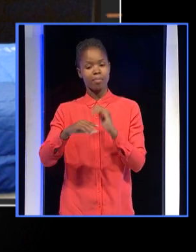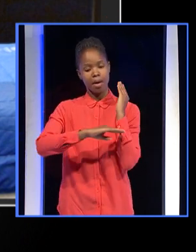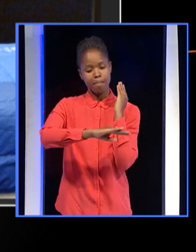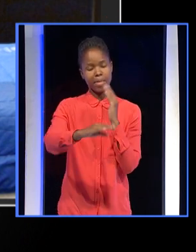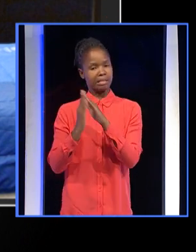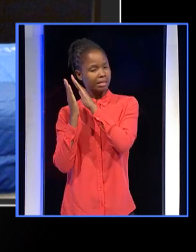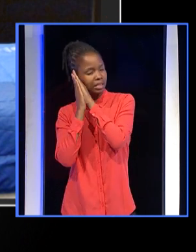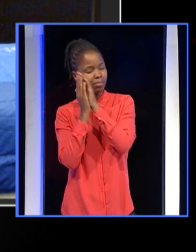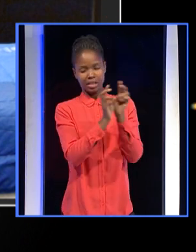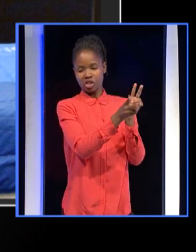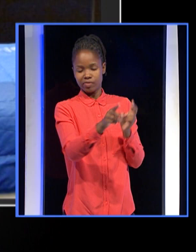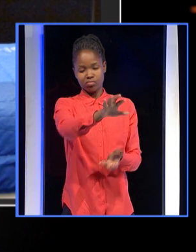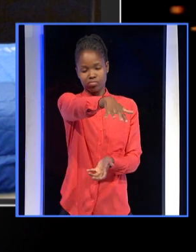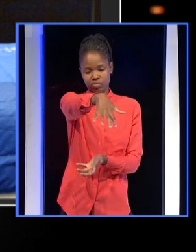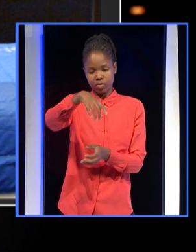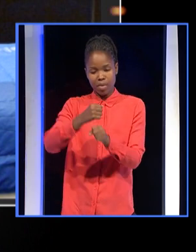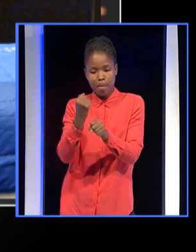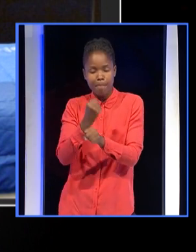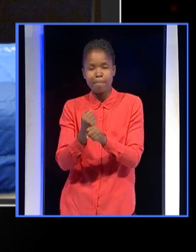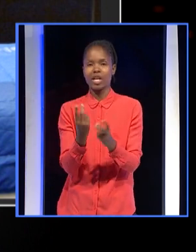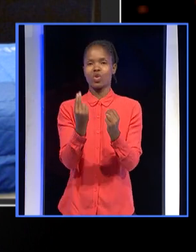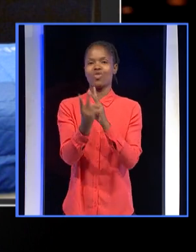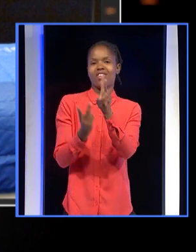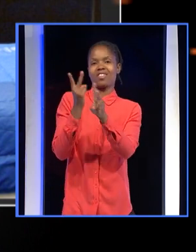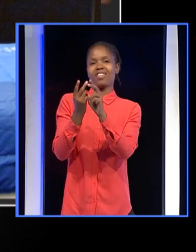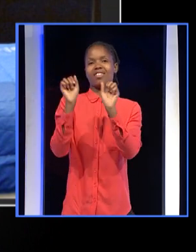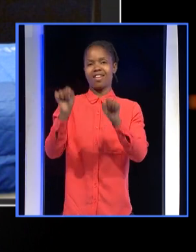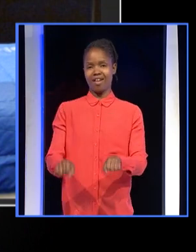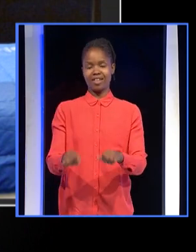almost entirely from renewable materials.